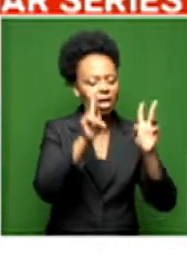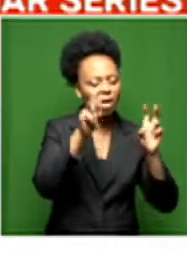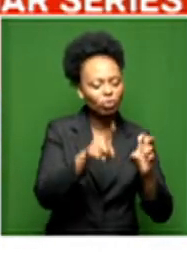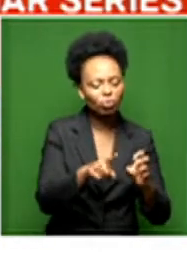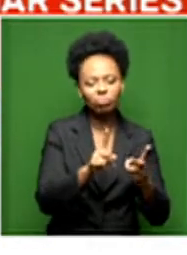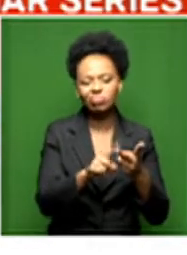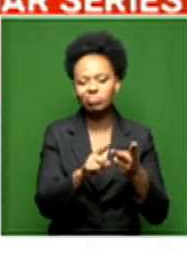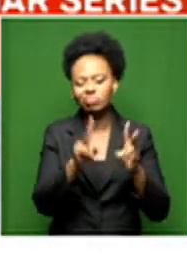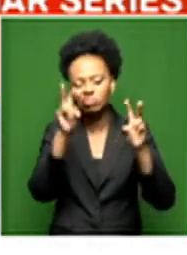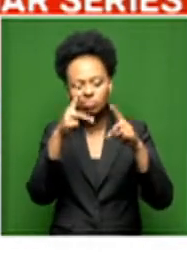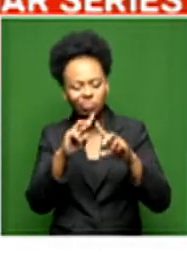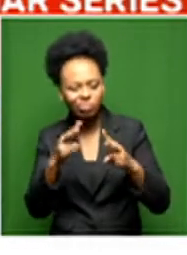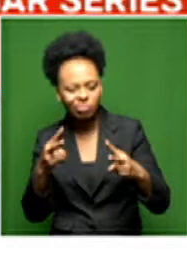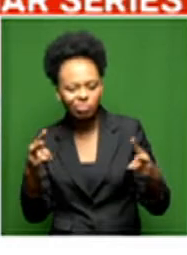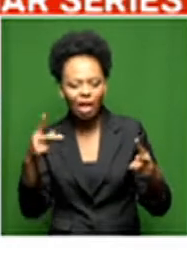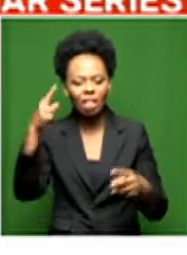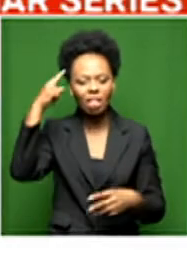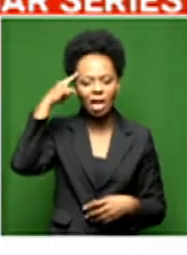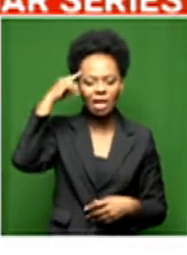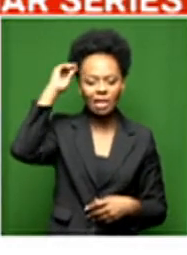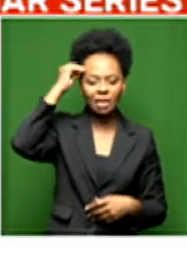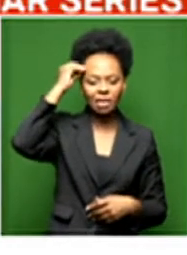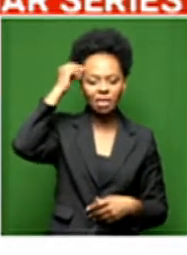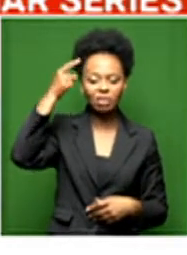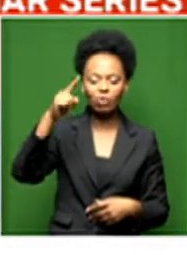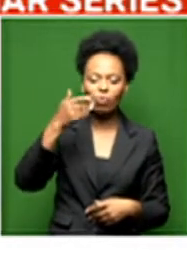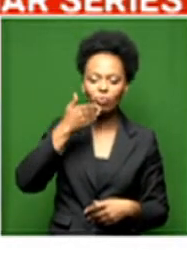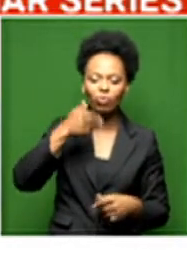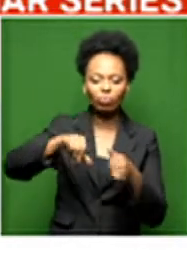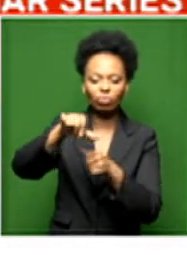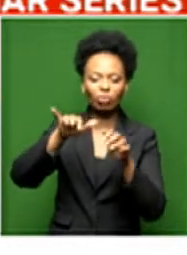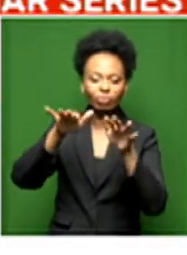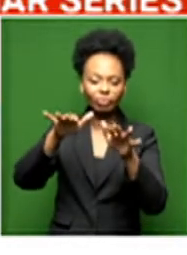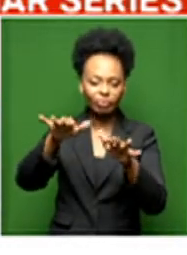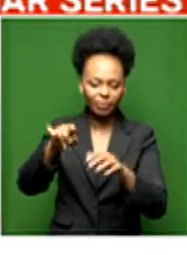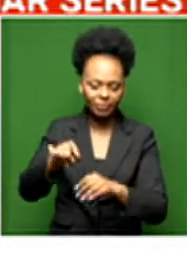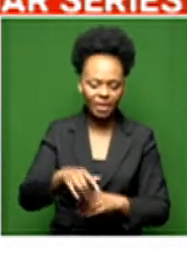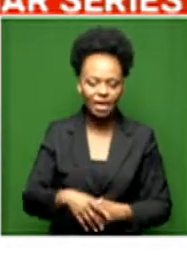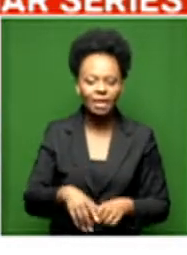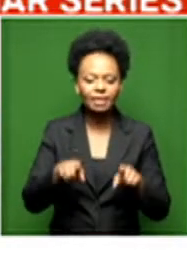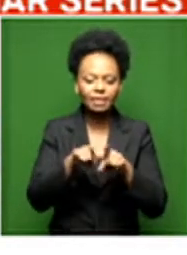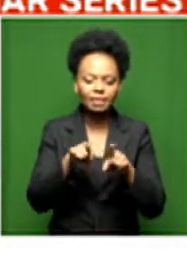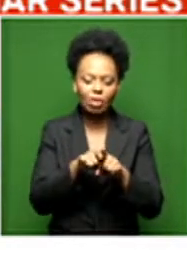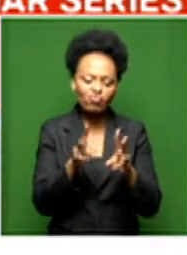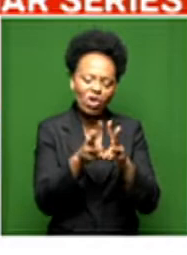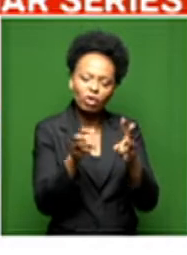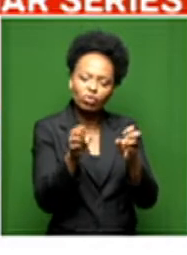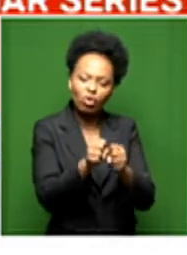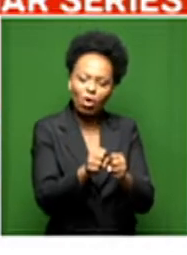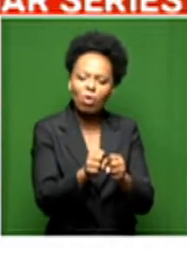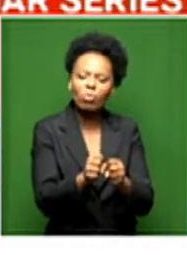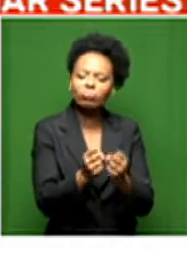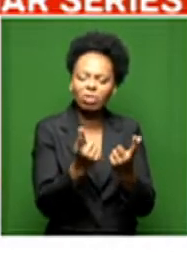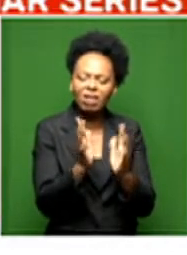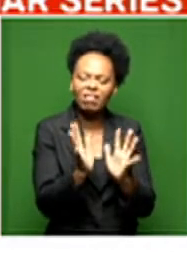that we think that are of interest for the society, and we also run workshops,